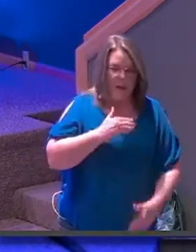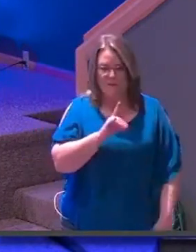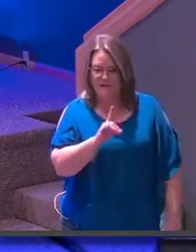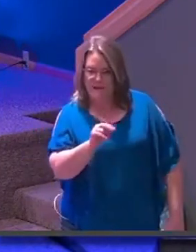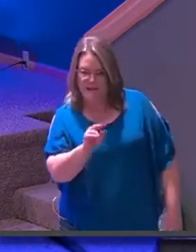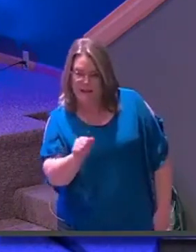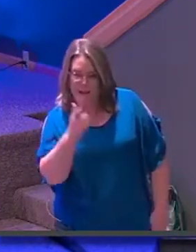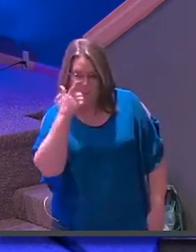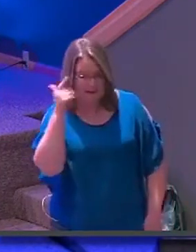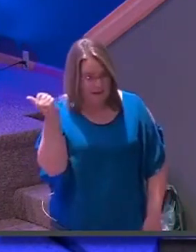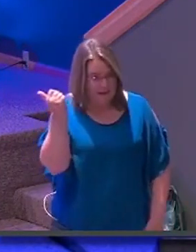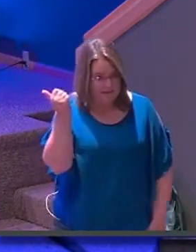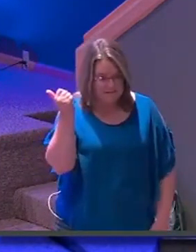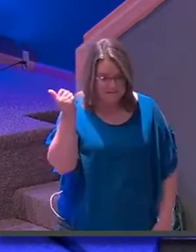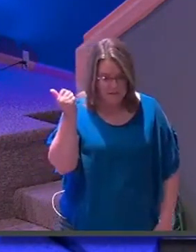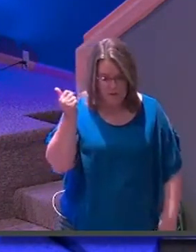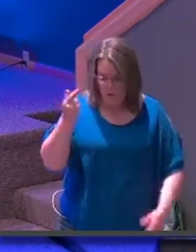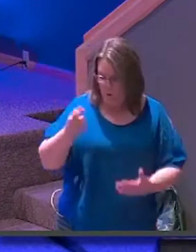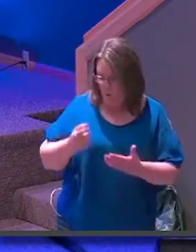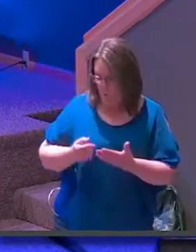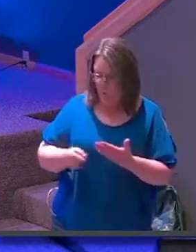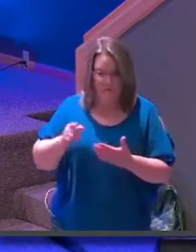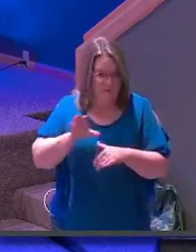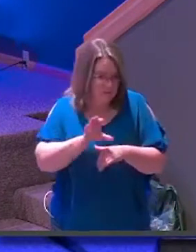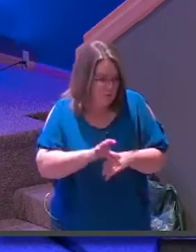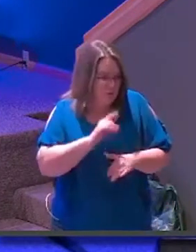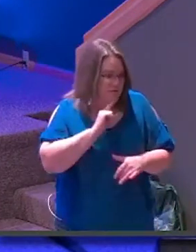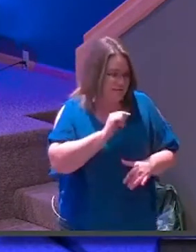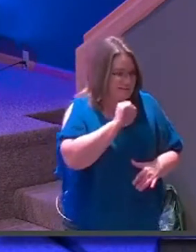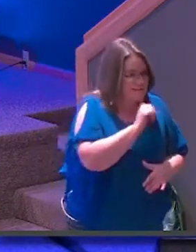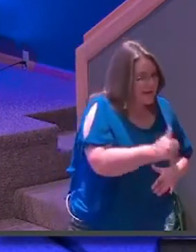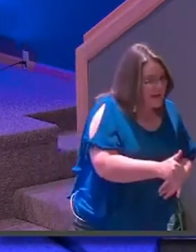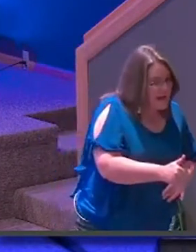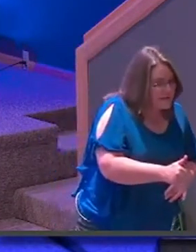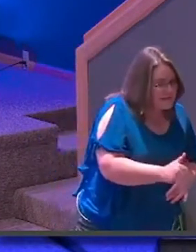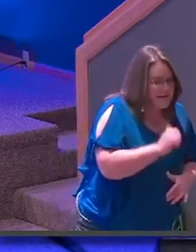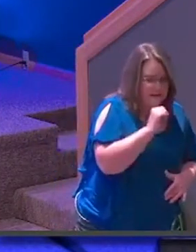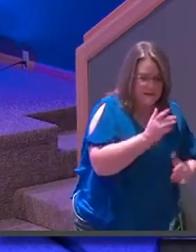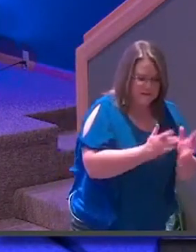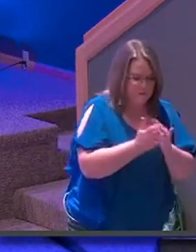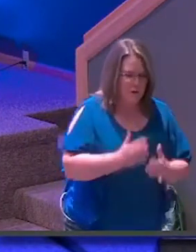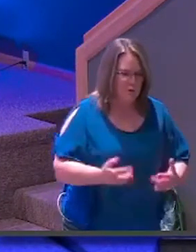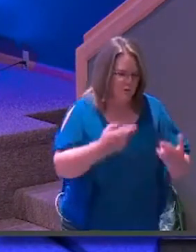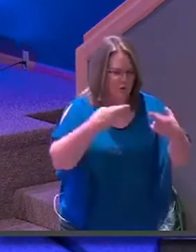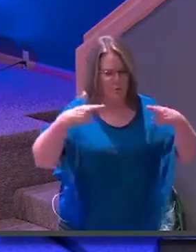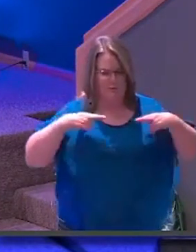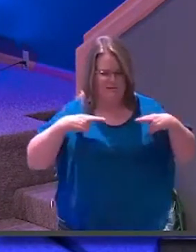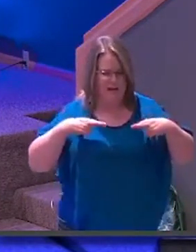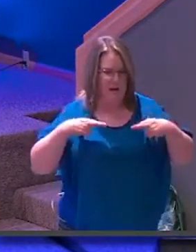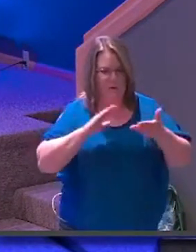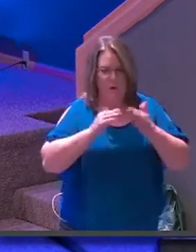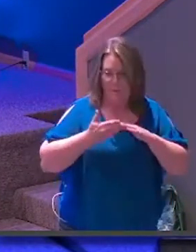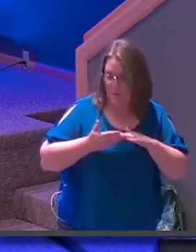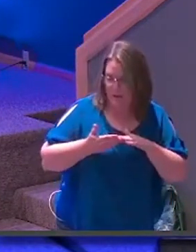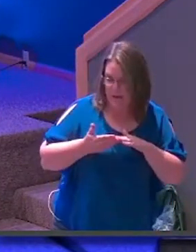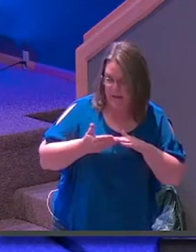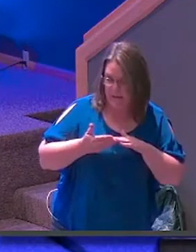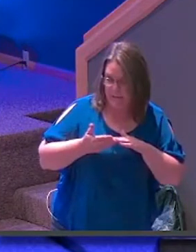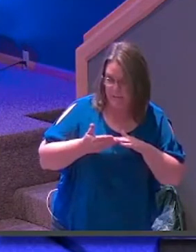because what this church is not, it's not a Christian retirement community. It's